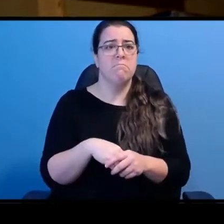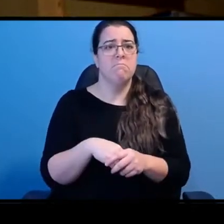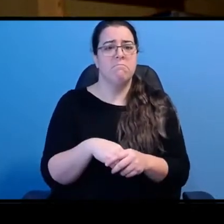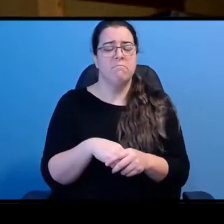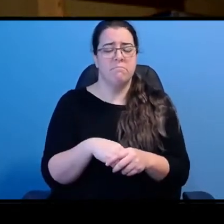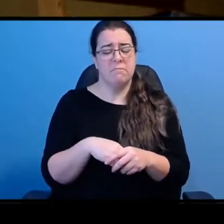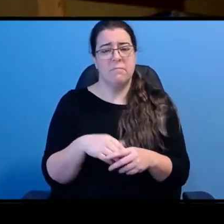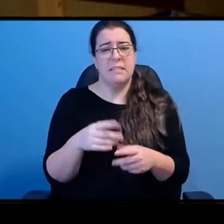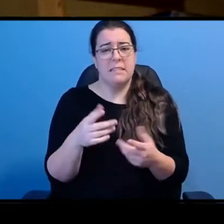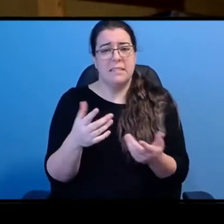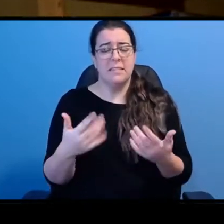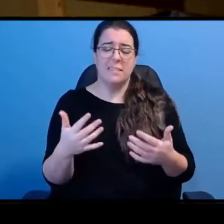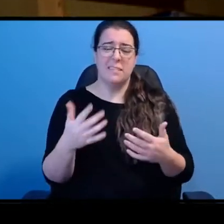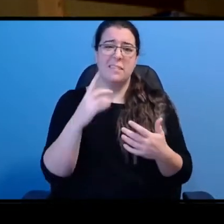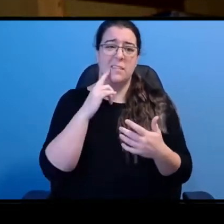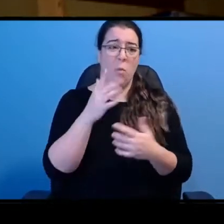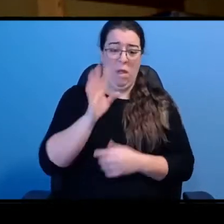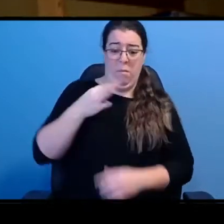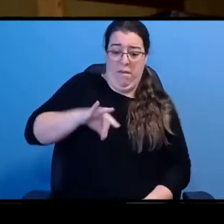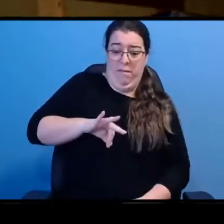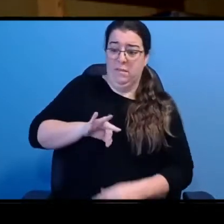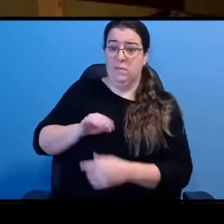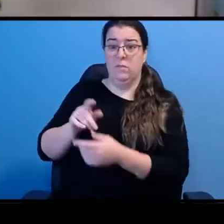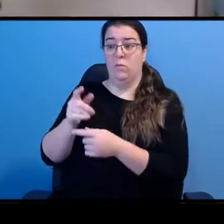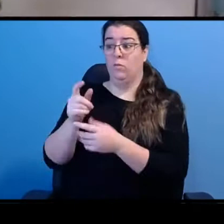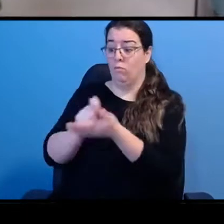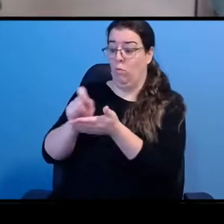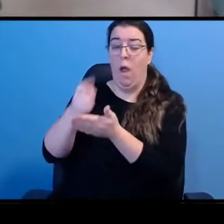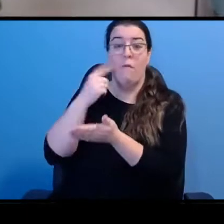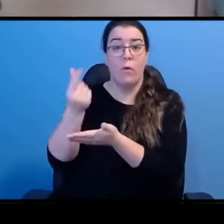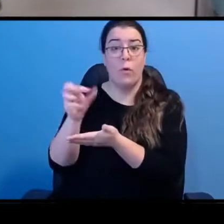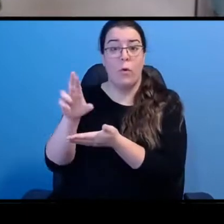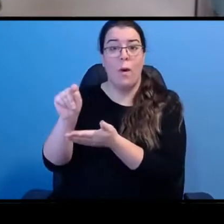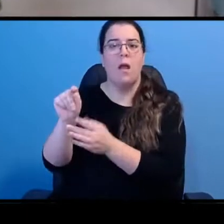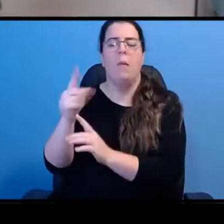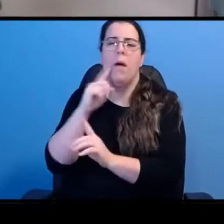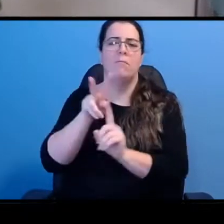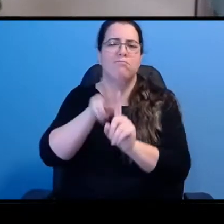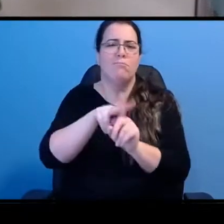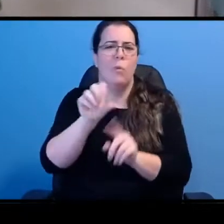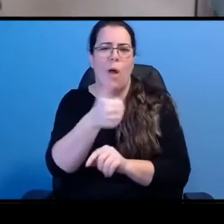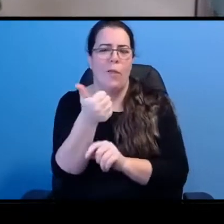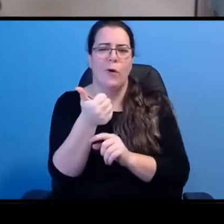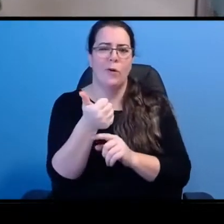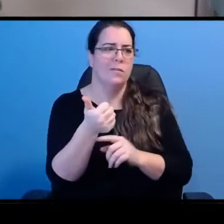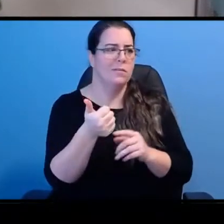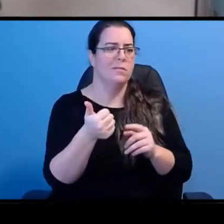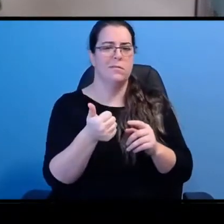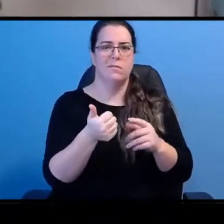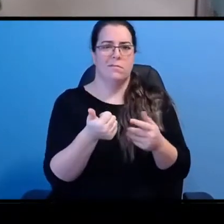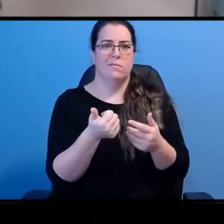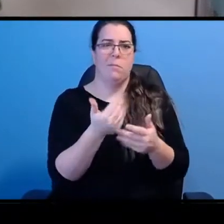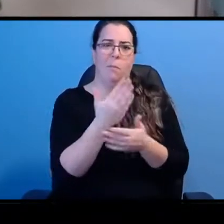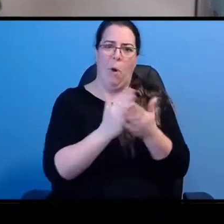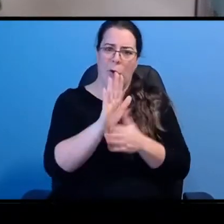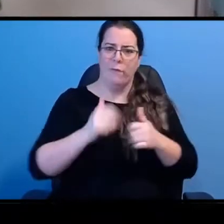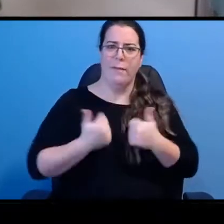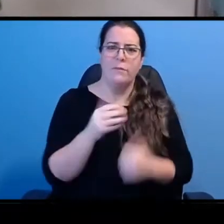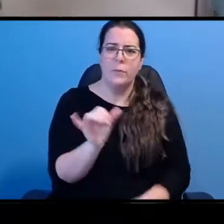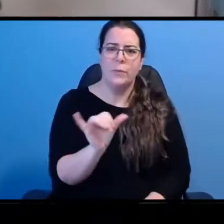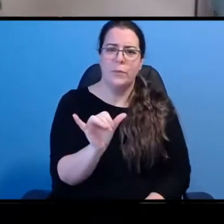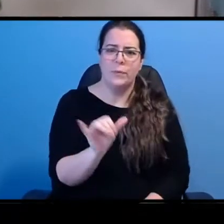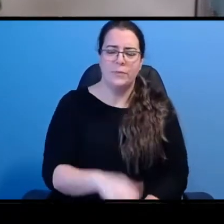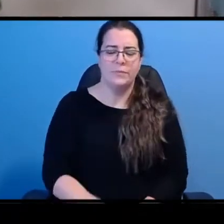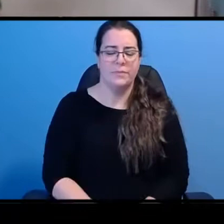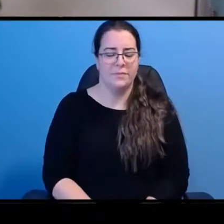life. Another challenge, I think, when it comes to grant writing is that sometimes it can